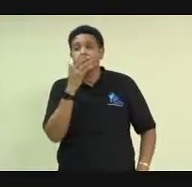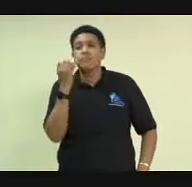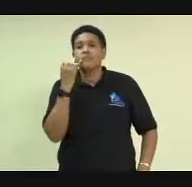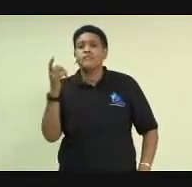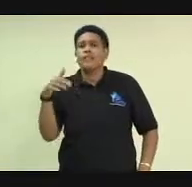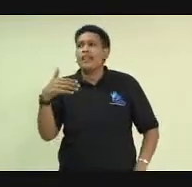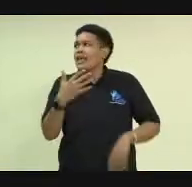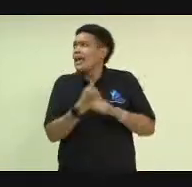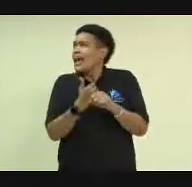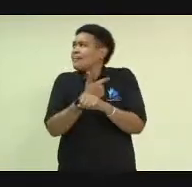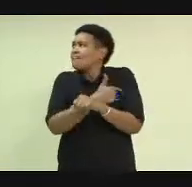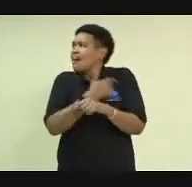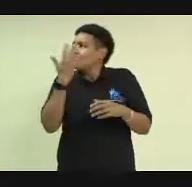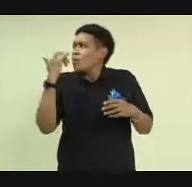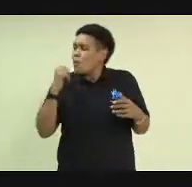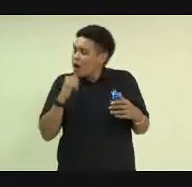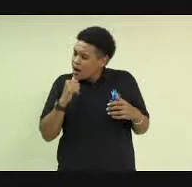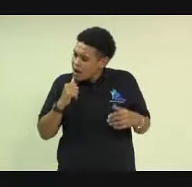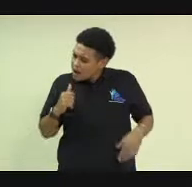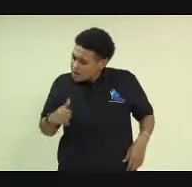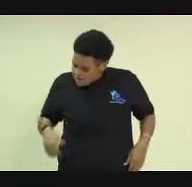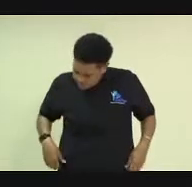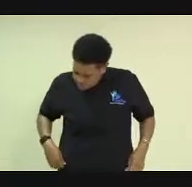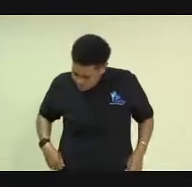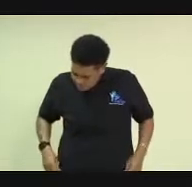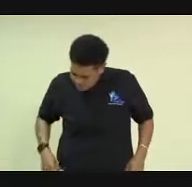getting vaccinated, why not?